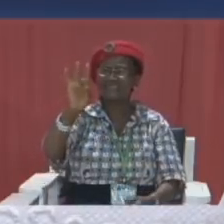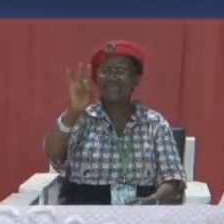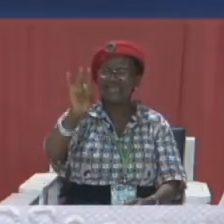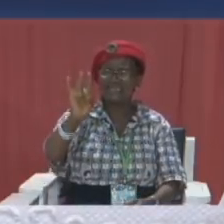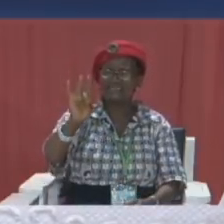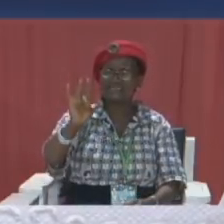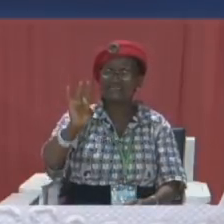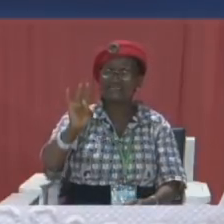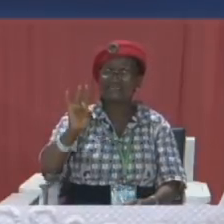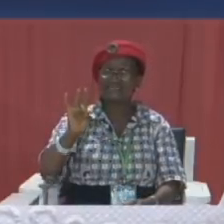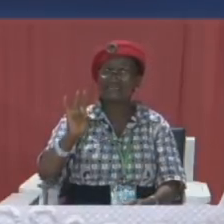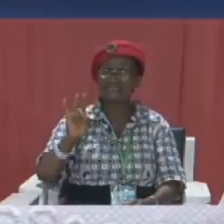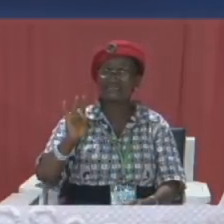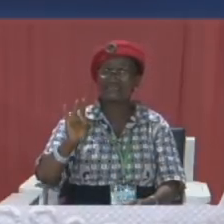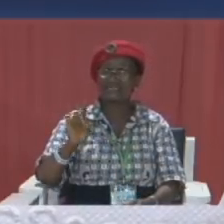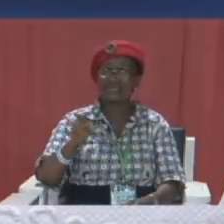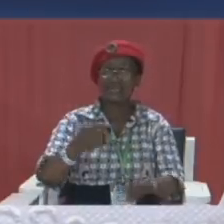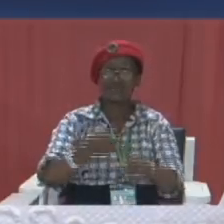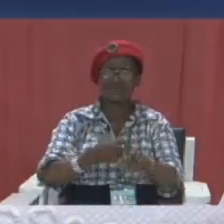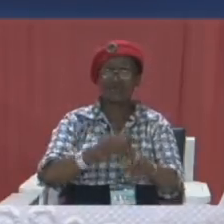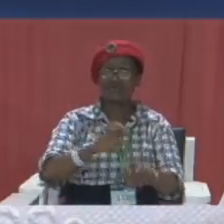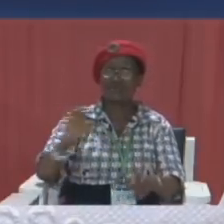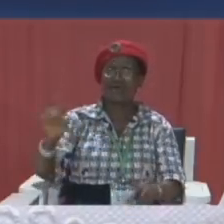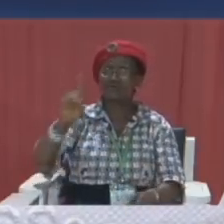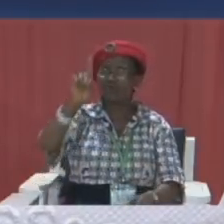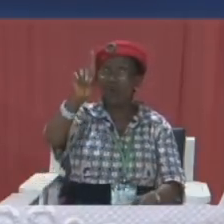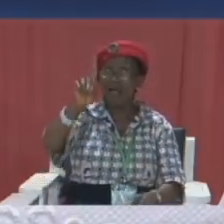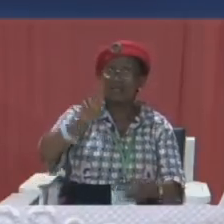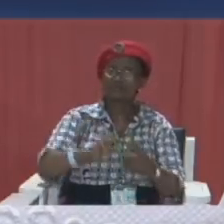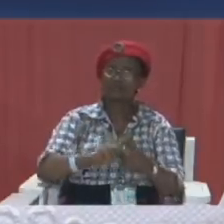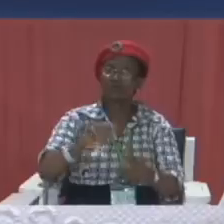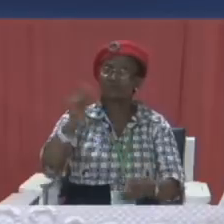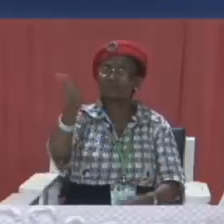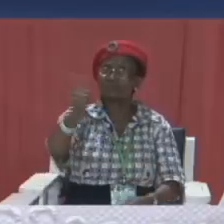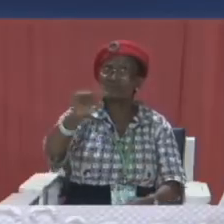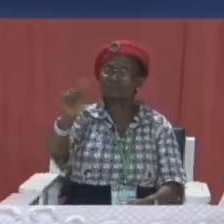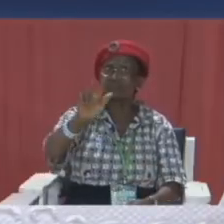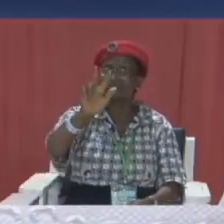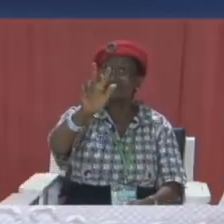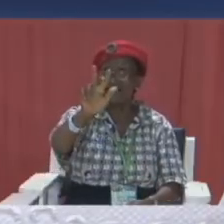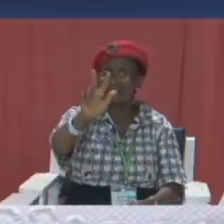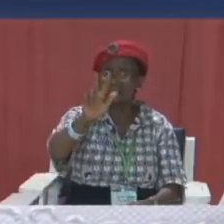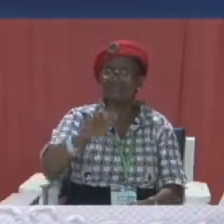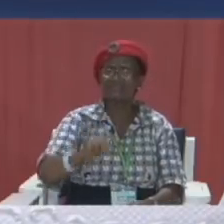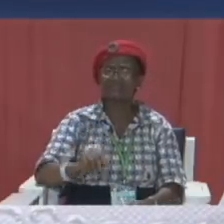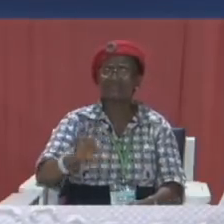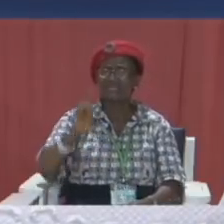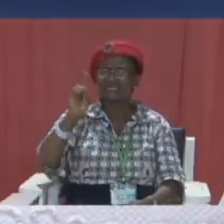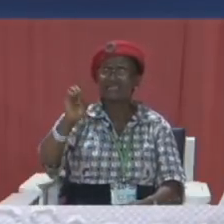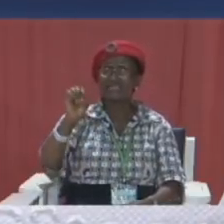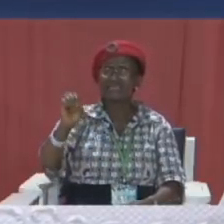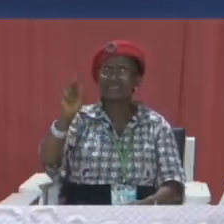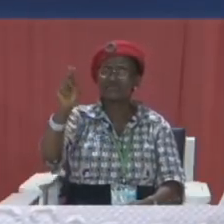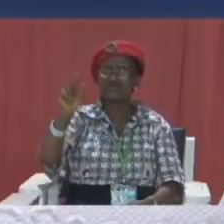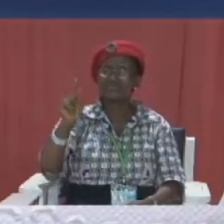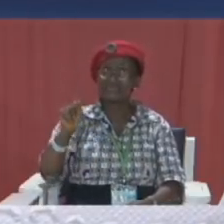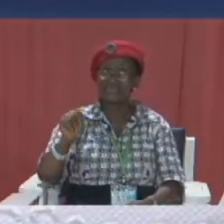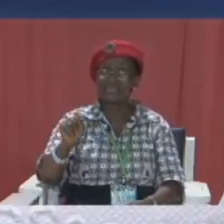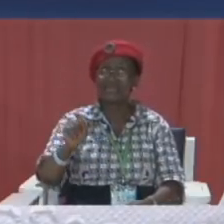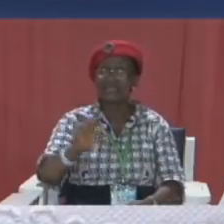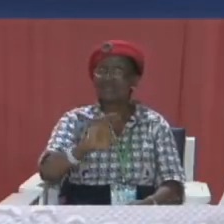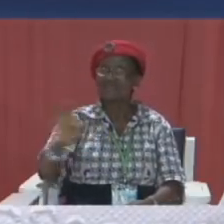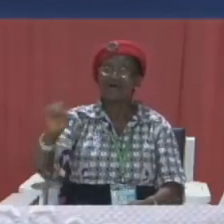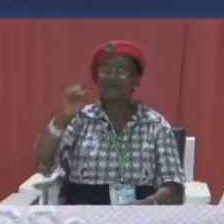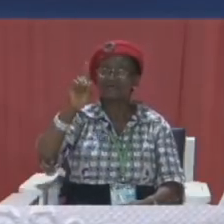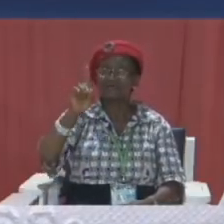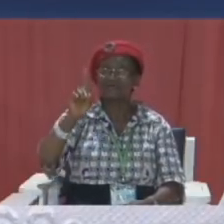ogbon fun igba koko, from verse 1 to 13. Lati ese ikini de iketa. Deuteronomy 28 from verse 1 to 13. Deuteronomy